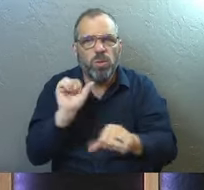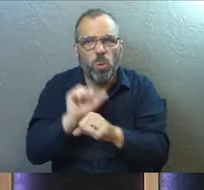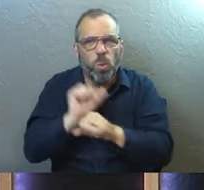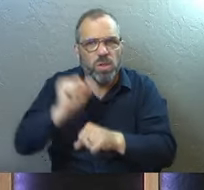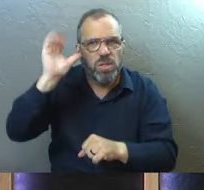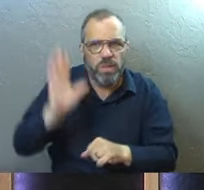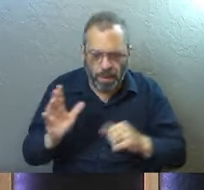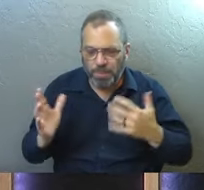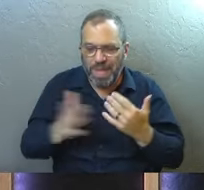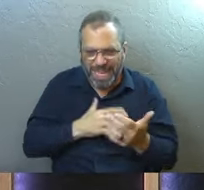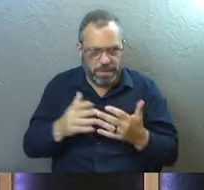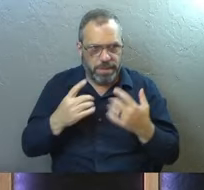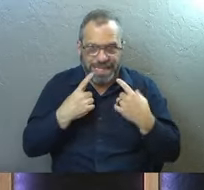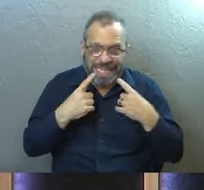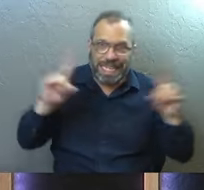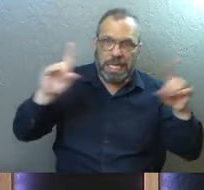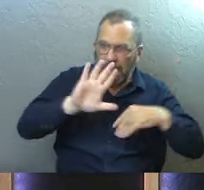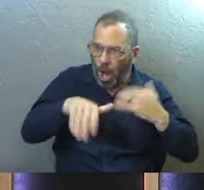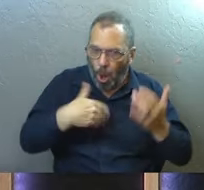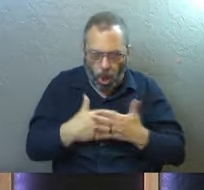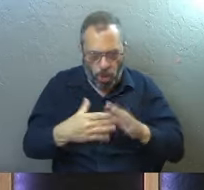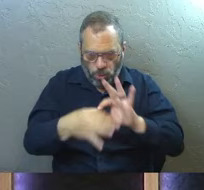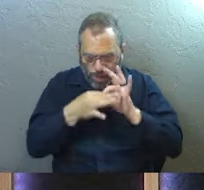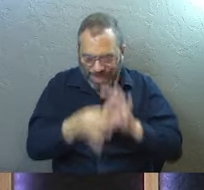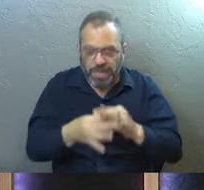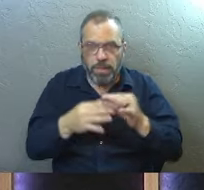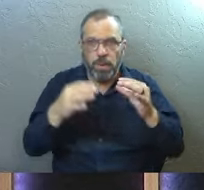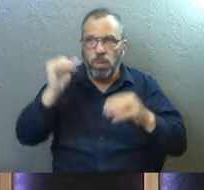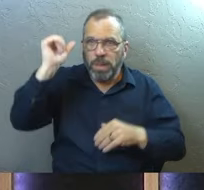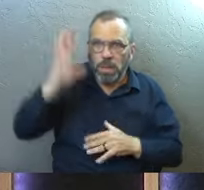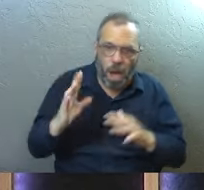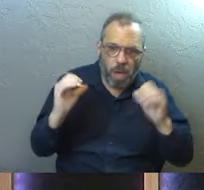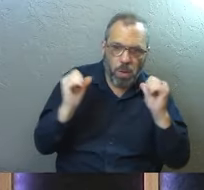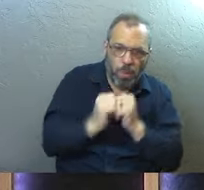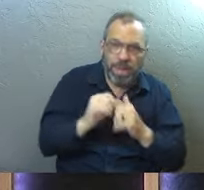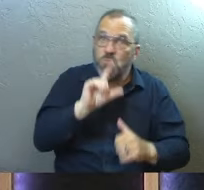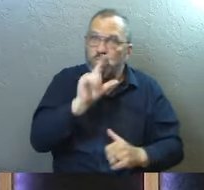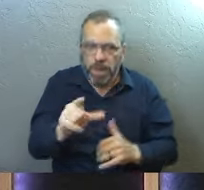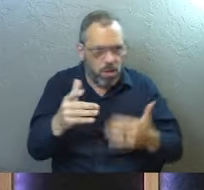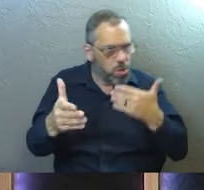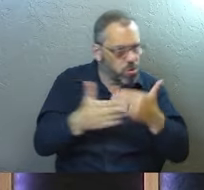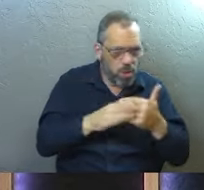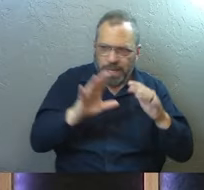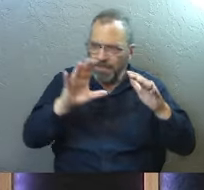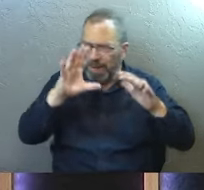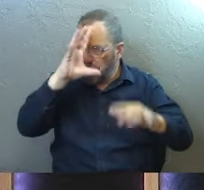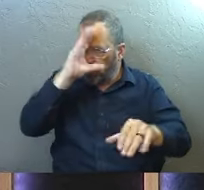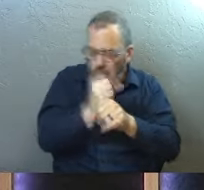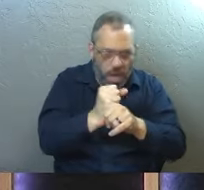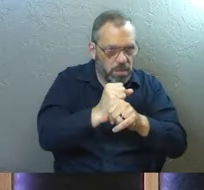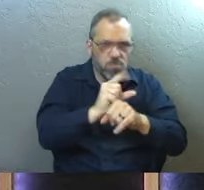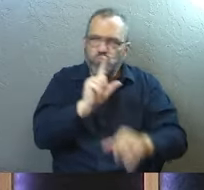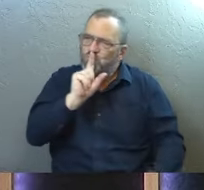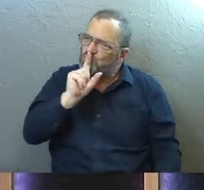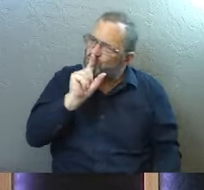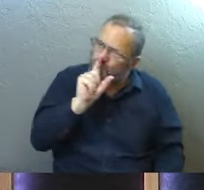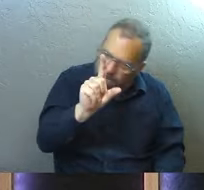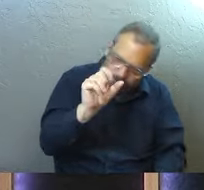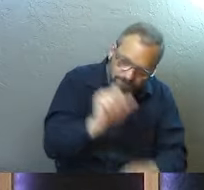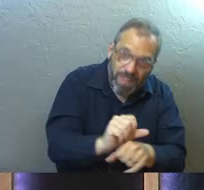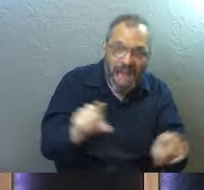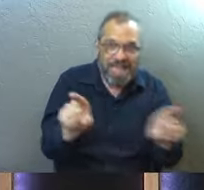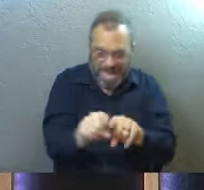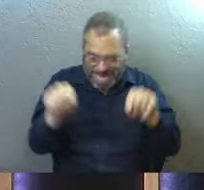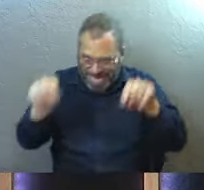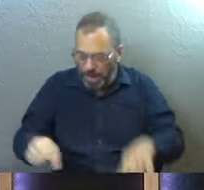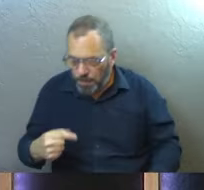I think, is the key. It's the secret. It's the whole thing to relationship with God that's real and close, and there's trust that is real, is this